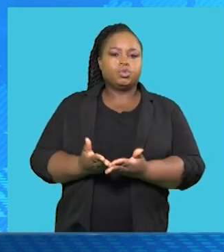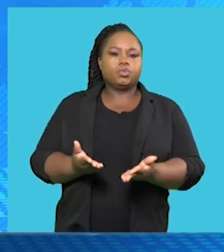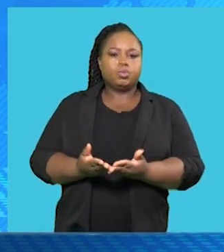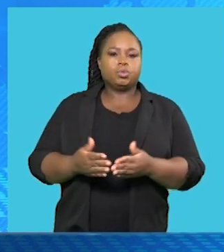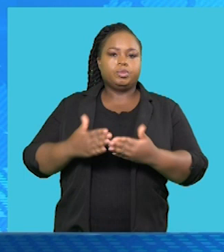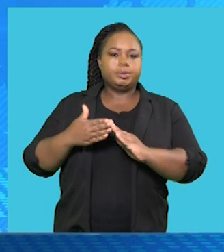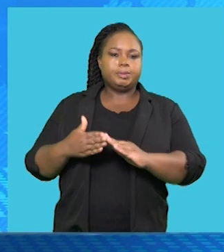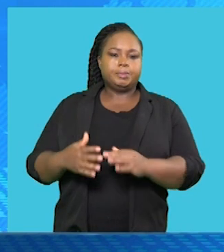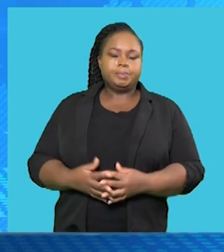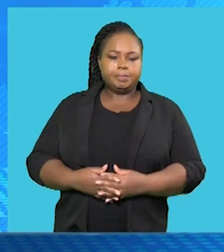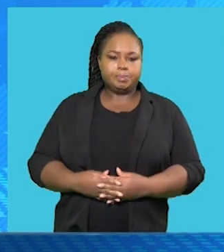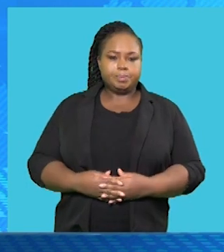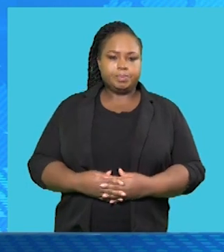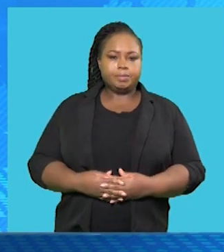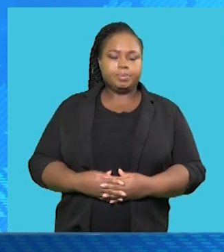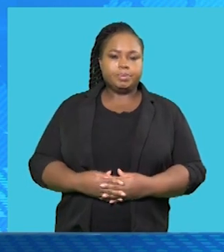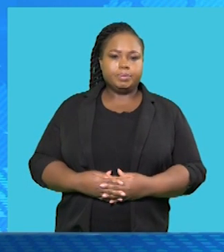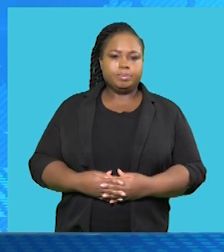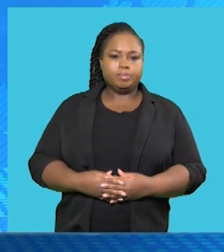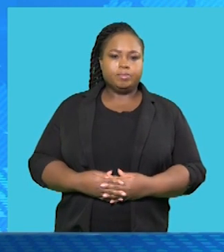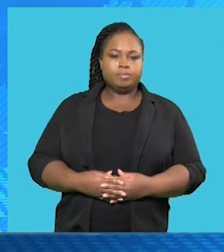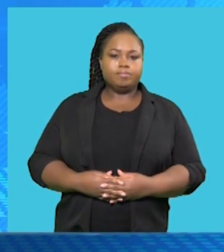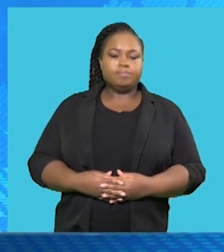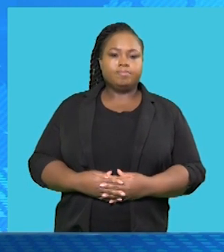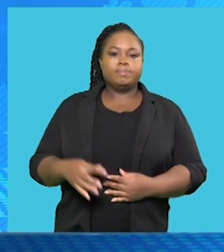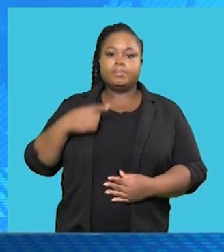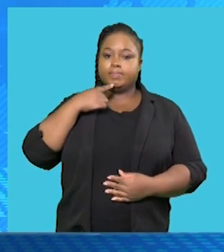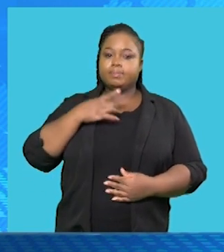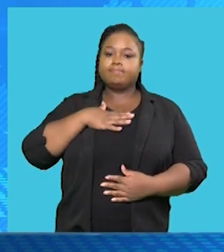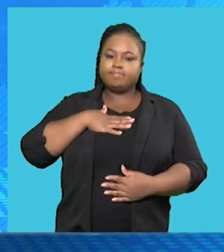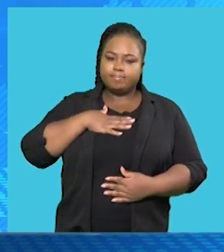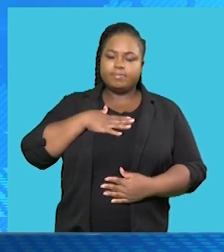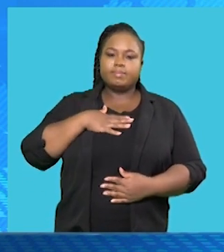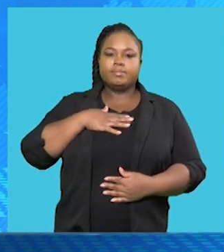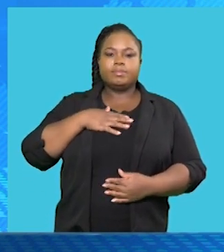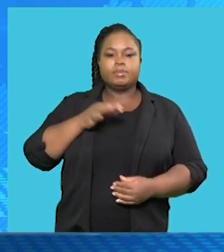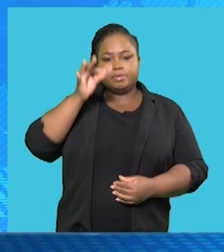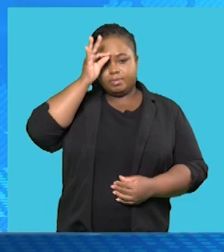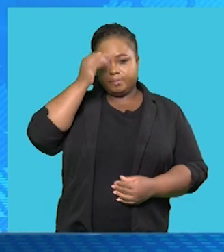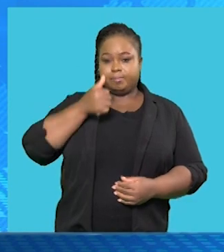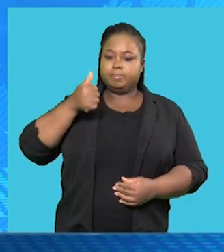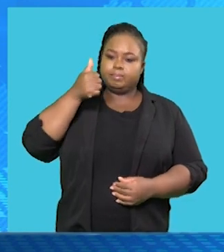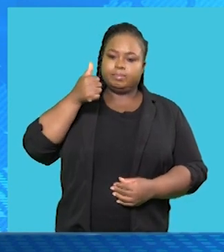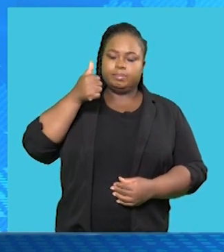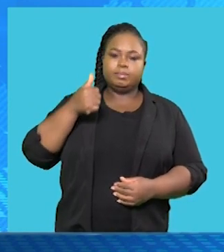communities and pleading that law enforcement agencies.